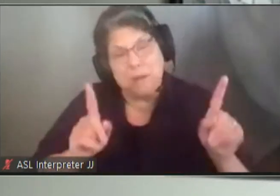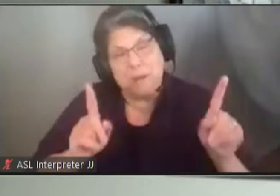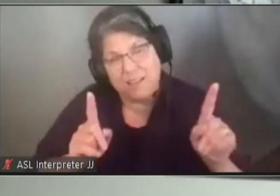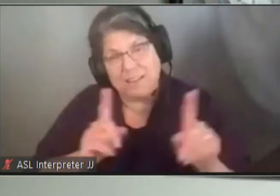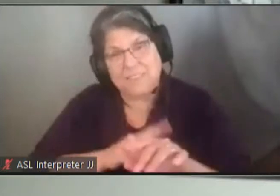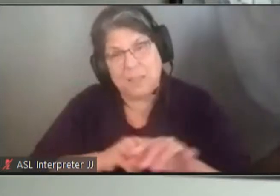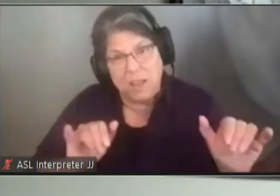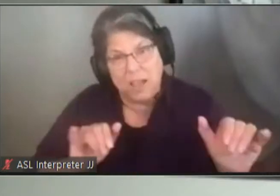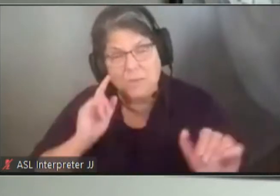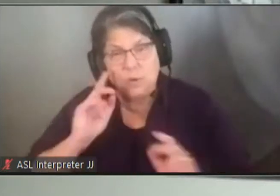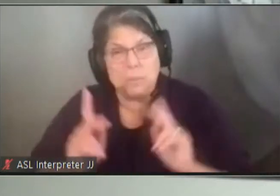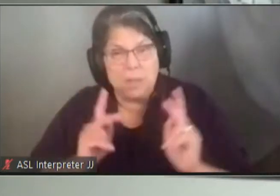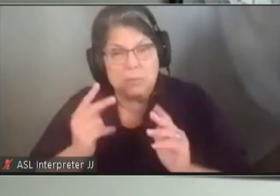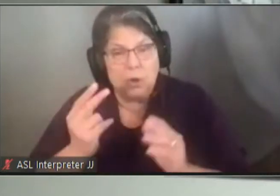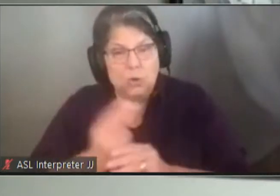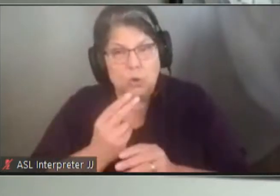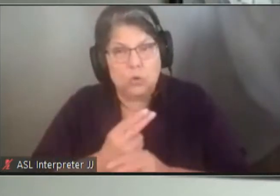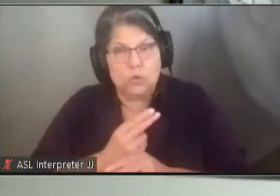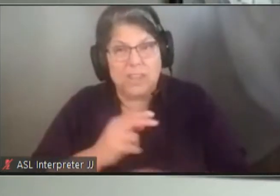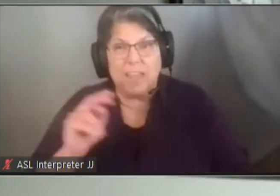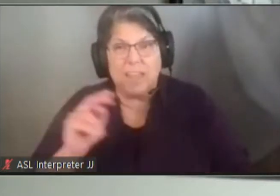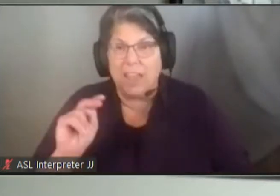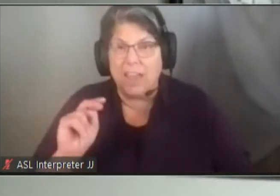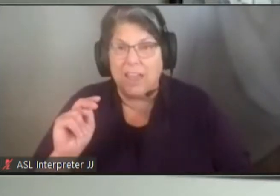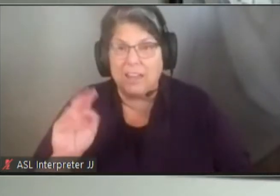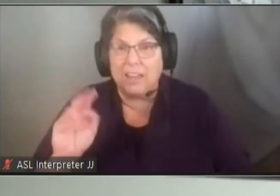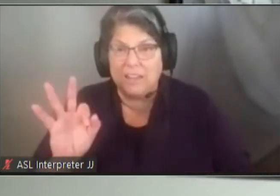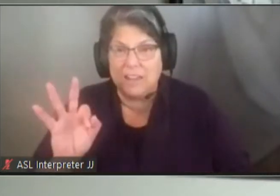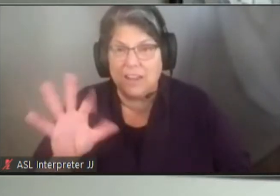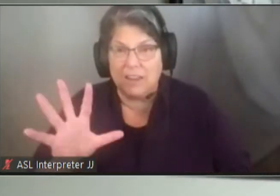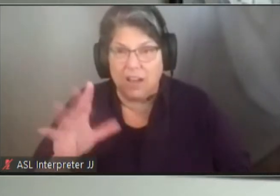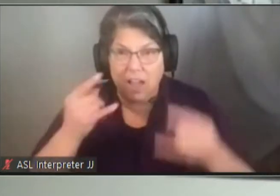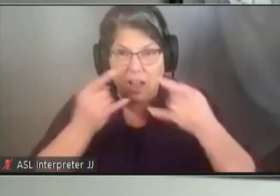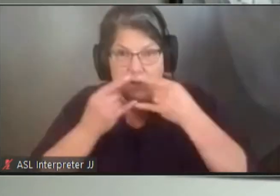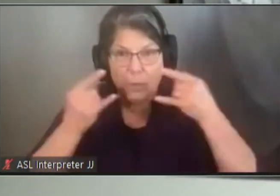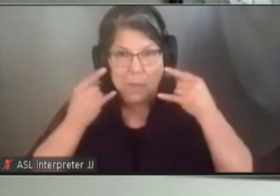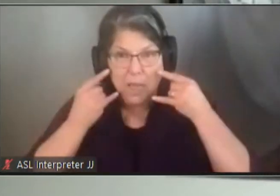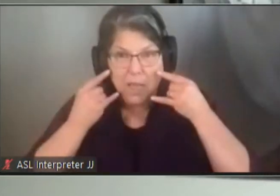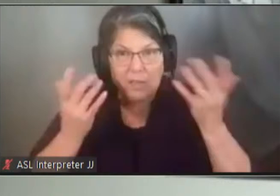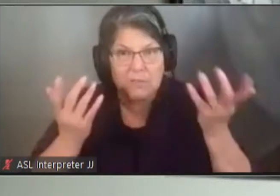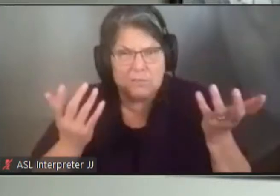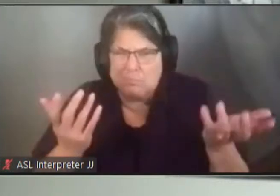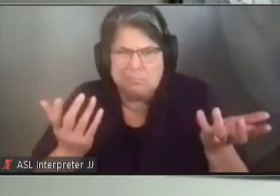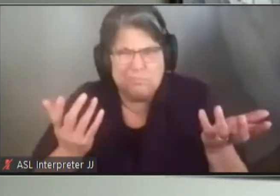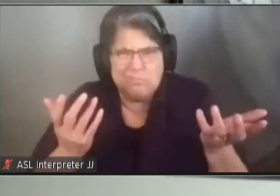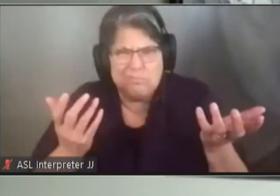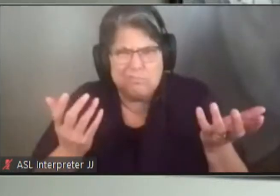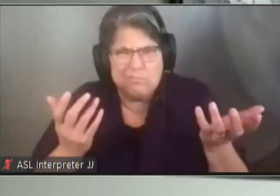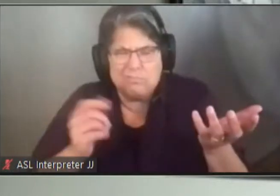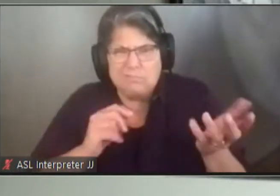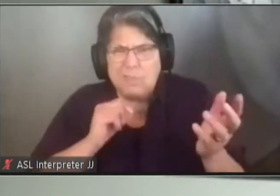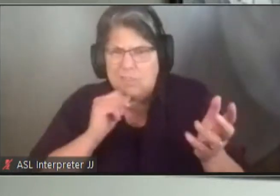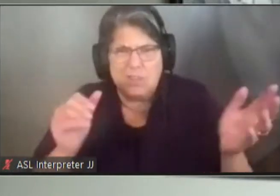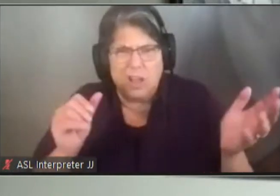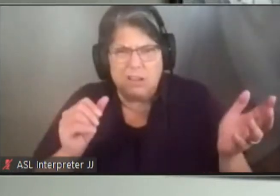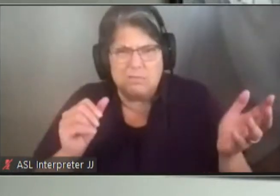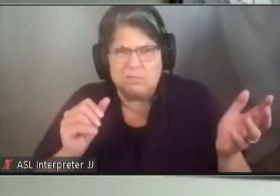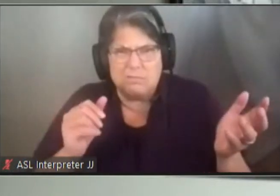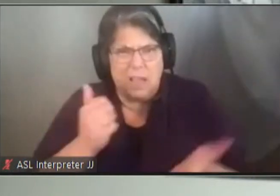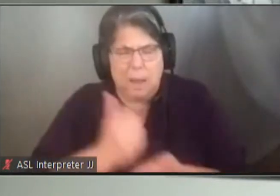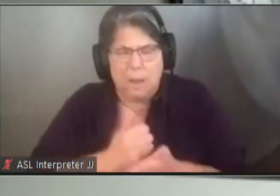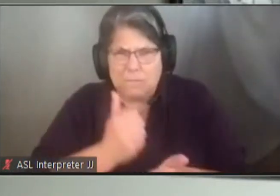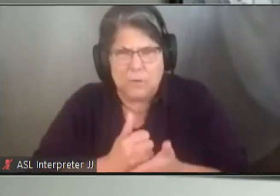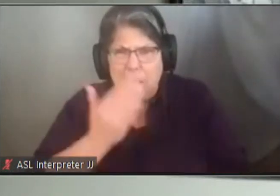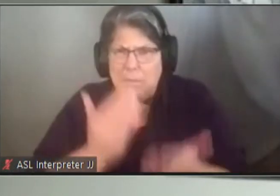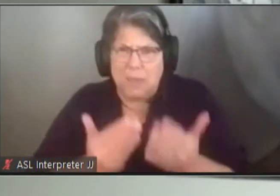for people who are using an N95 mask, there is no benefit and there may be some harm to double